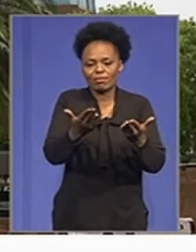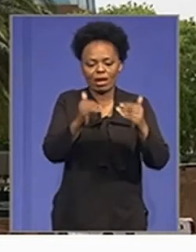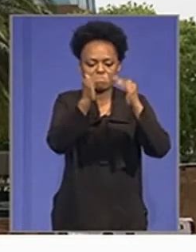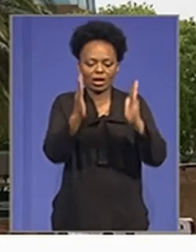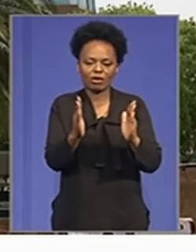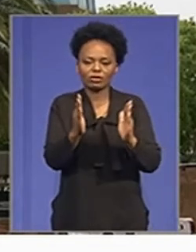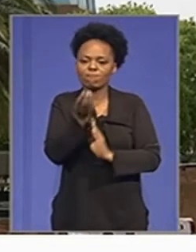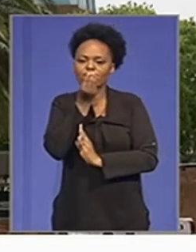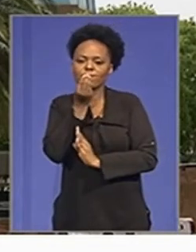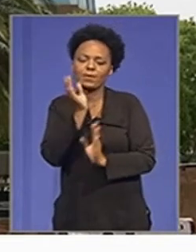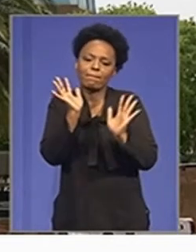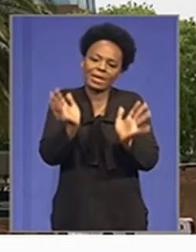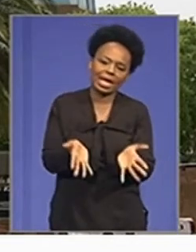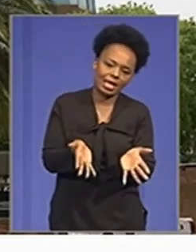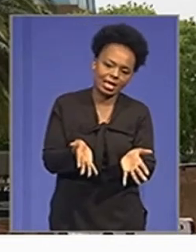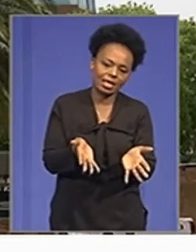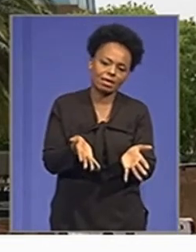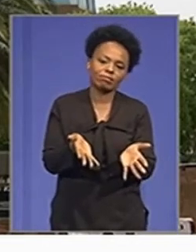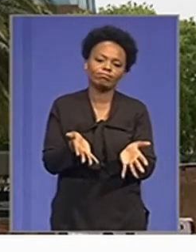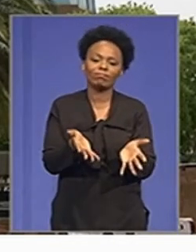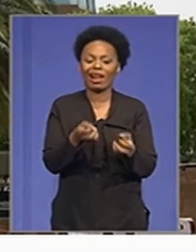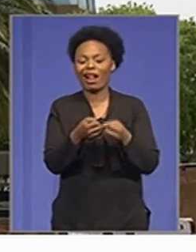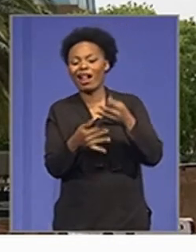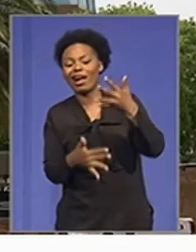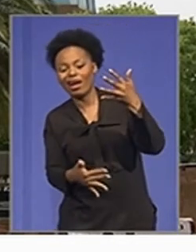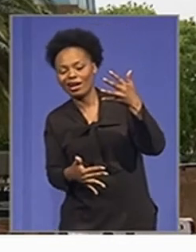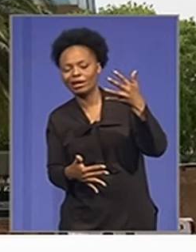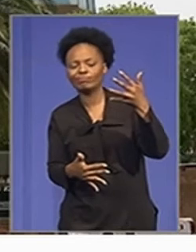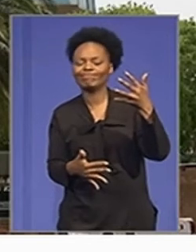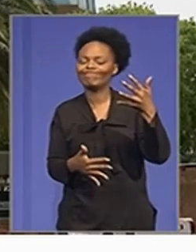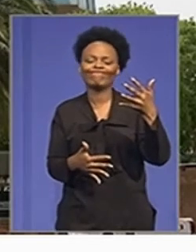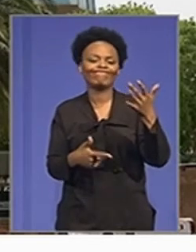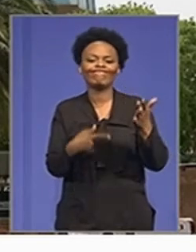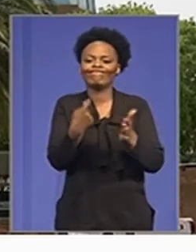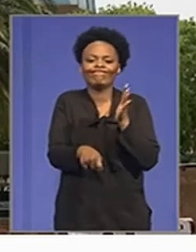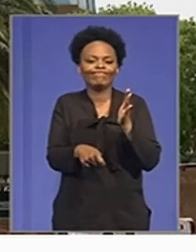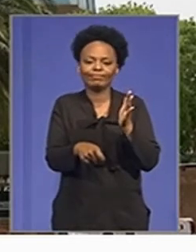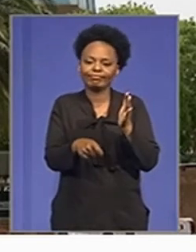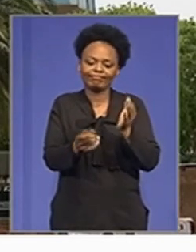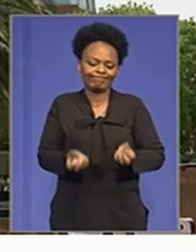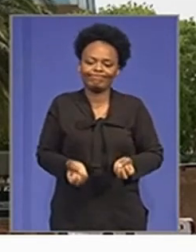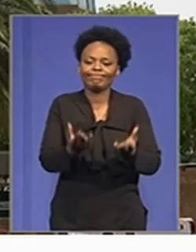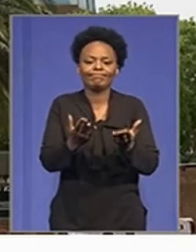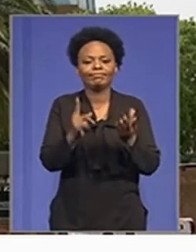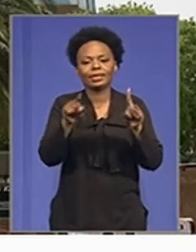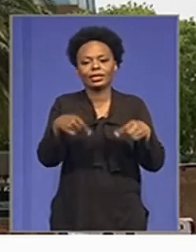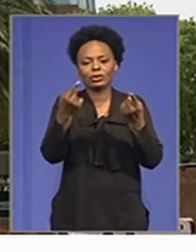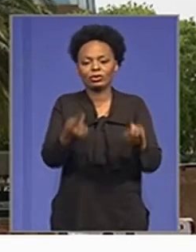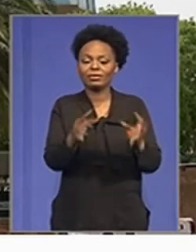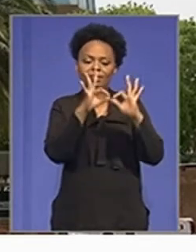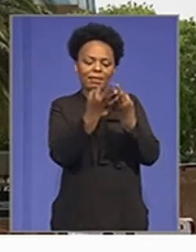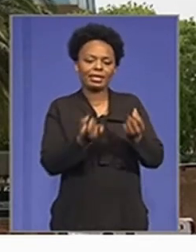provide with shelter and food. Any other costs, it's for